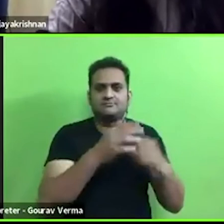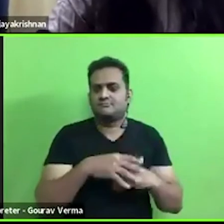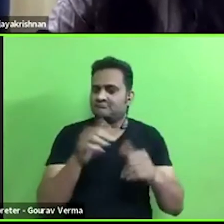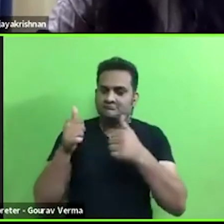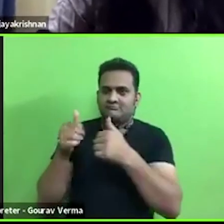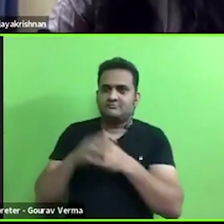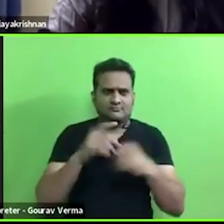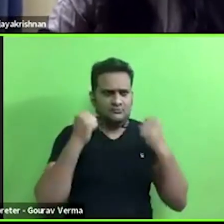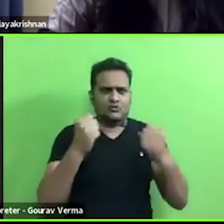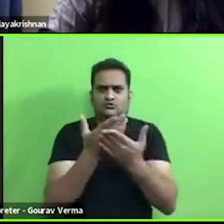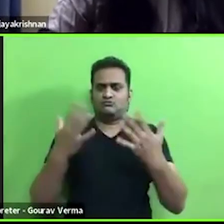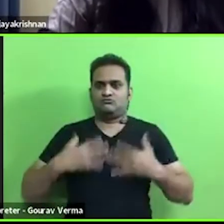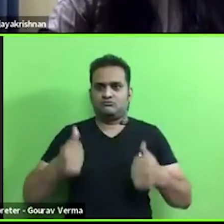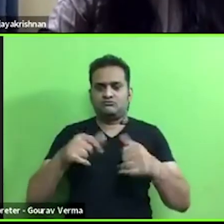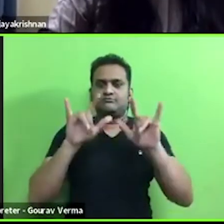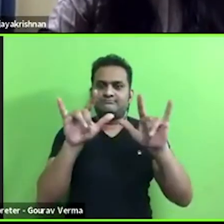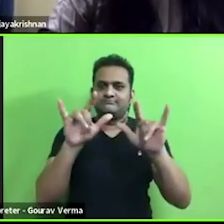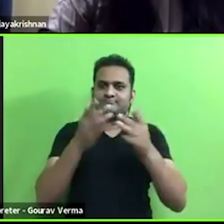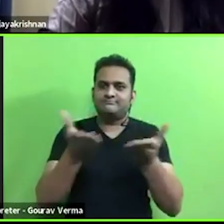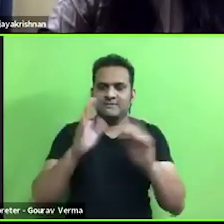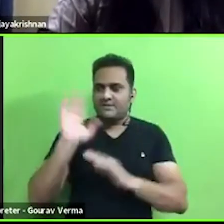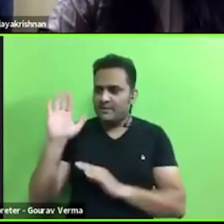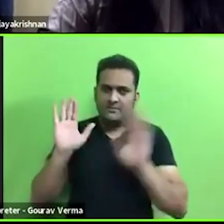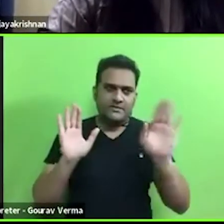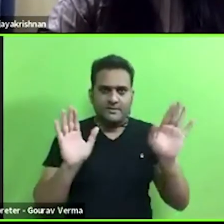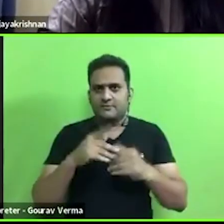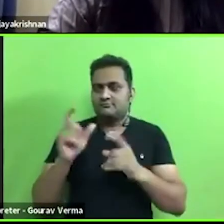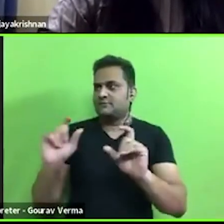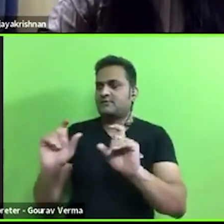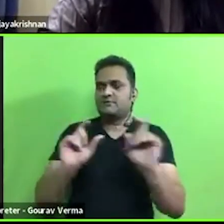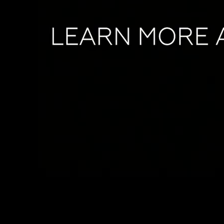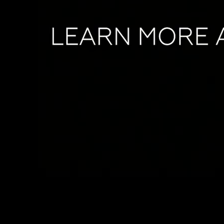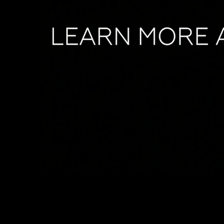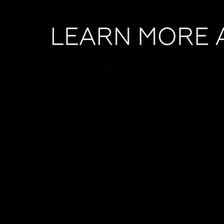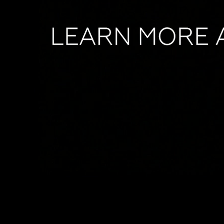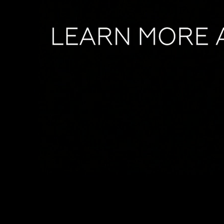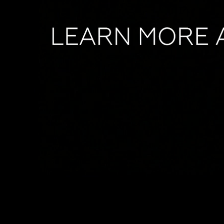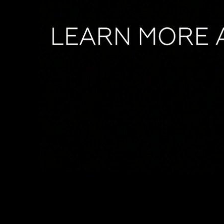strong, everybody. Love you all. Bye. See you. Take care. Bye-bye. Bye. Bye. Bye-bye.